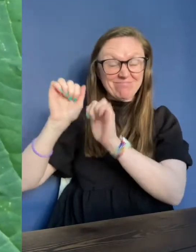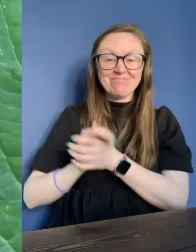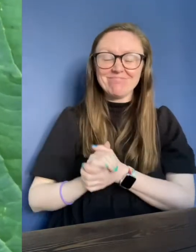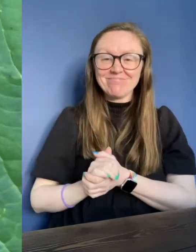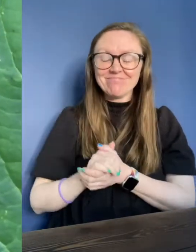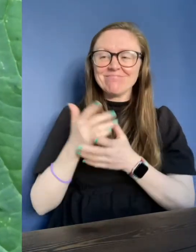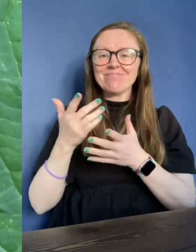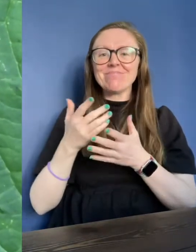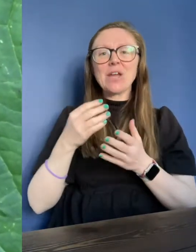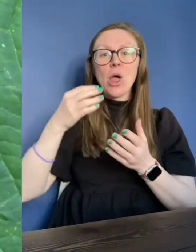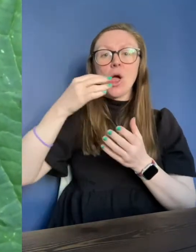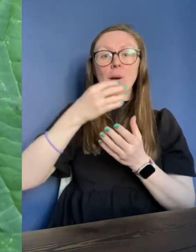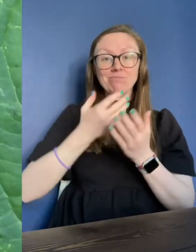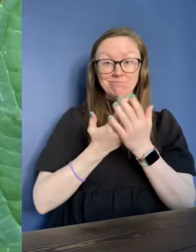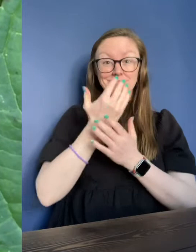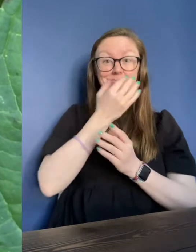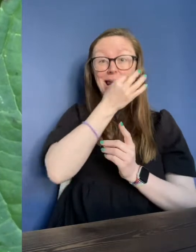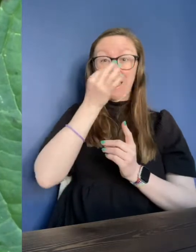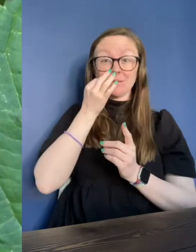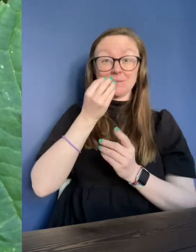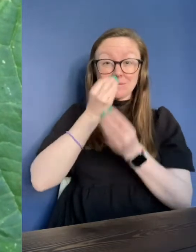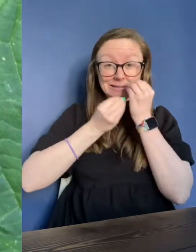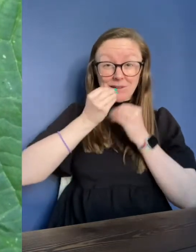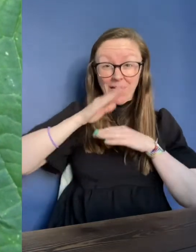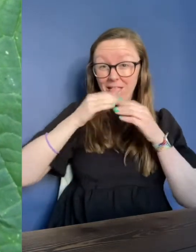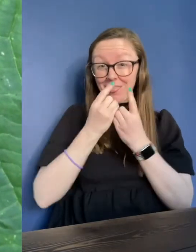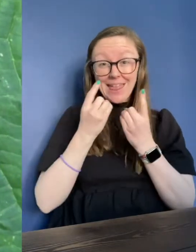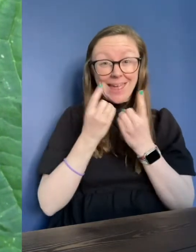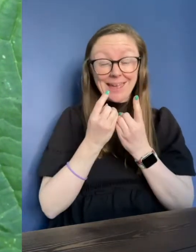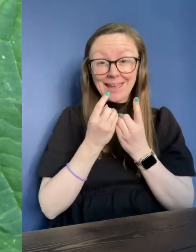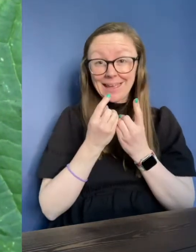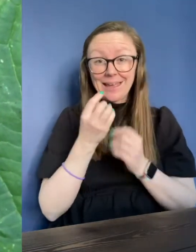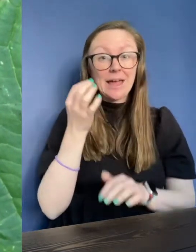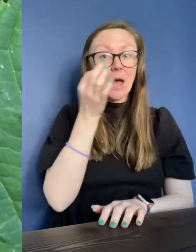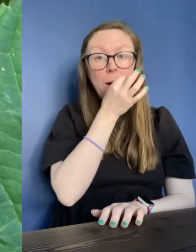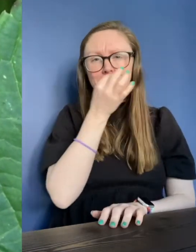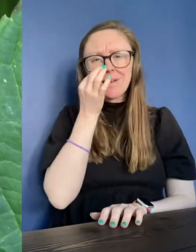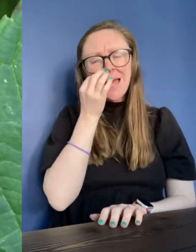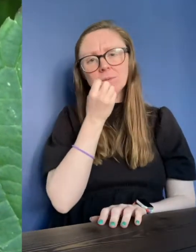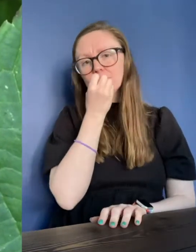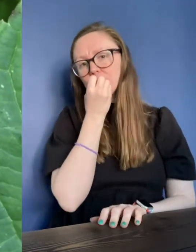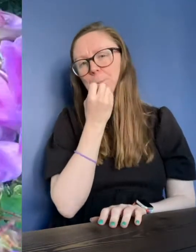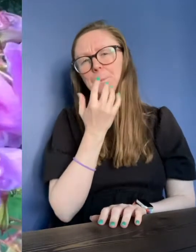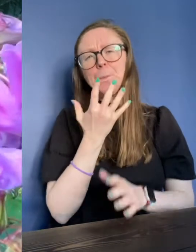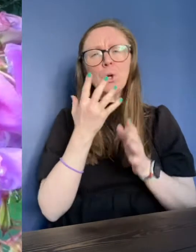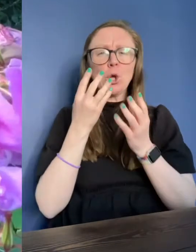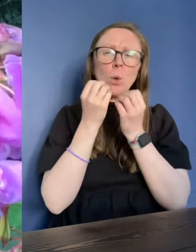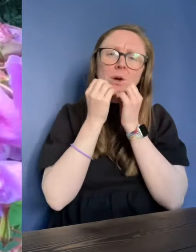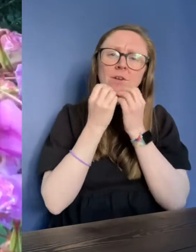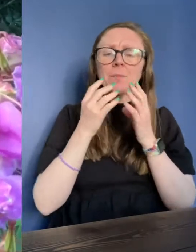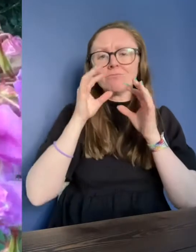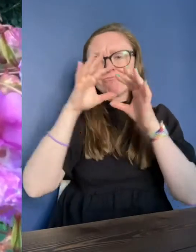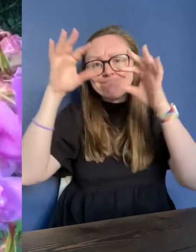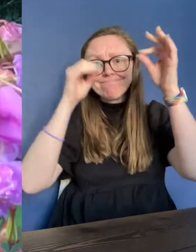All of the plant is actually edible. The flowers are incredibly beautiful orchid-like flowers and